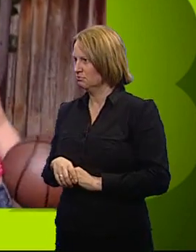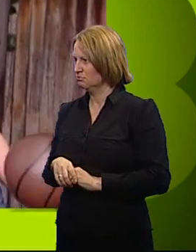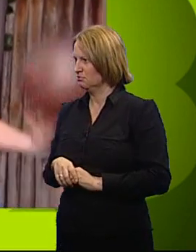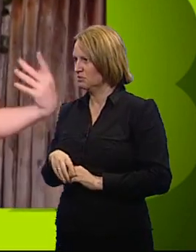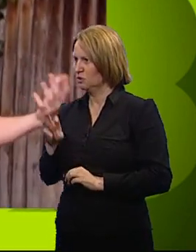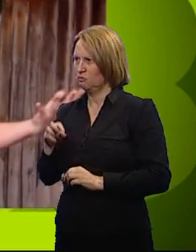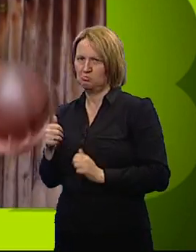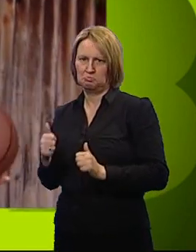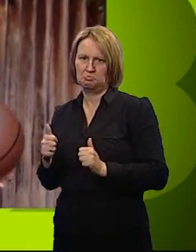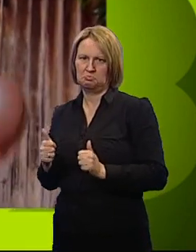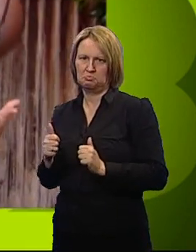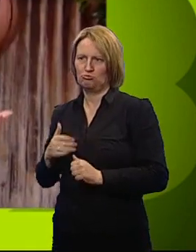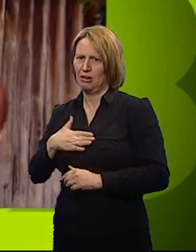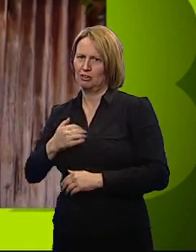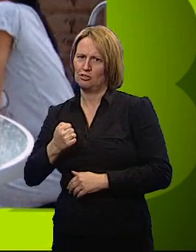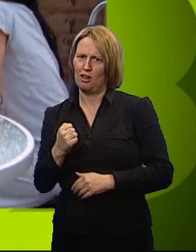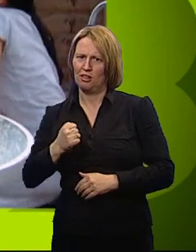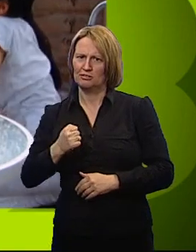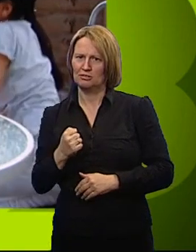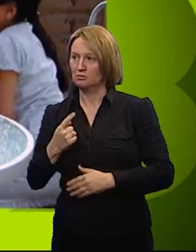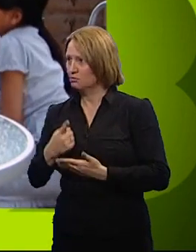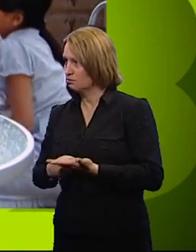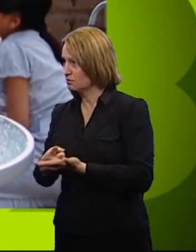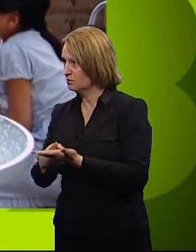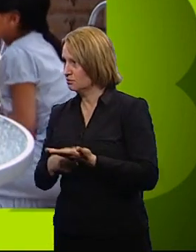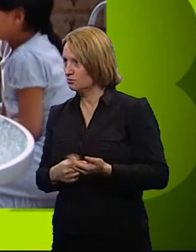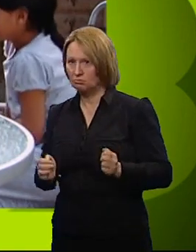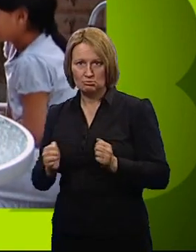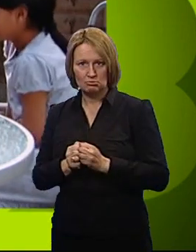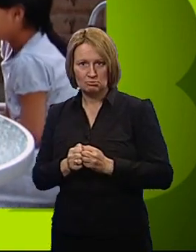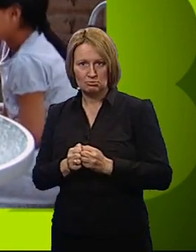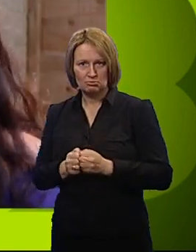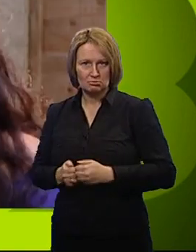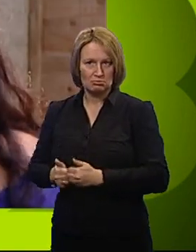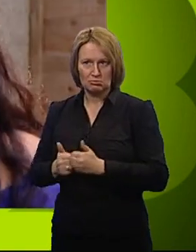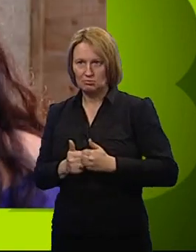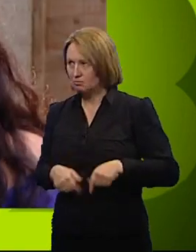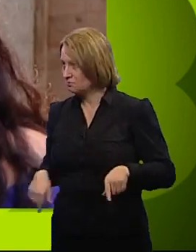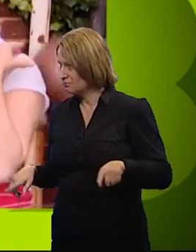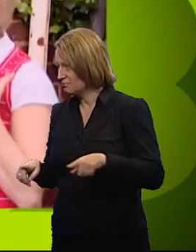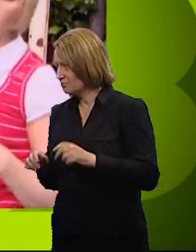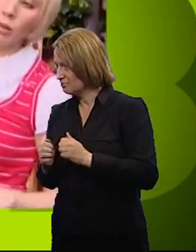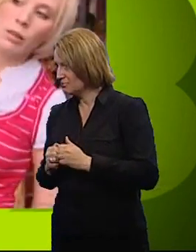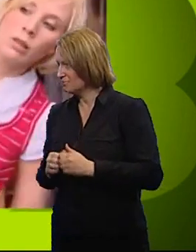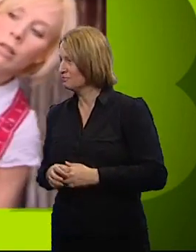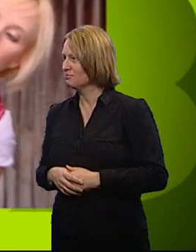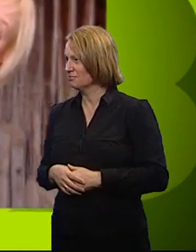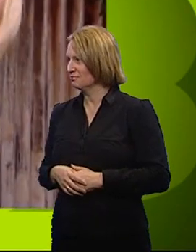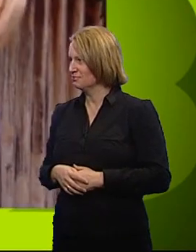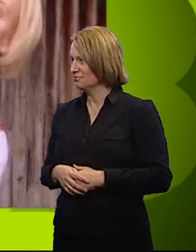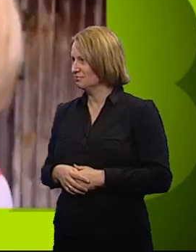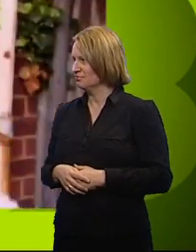looks really cool. I do really like Scotland. Mm. It's cool. We've decided. What about you?